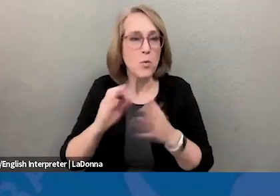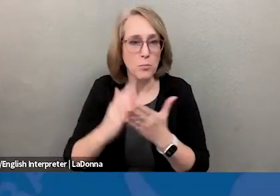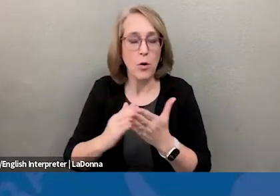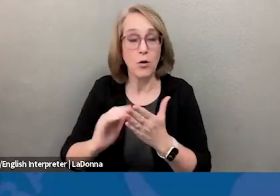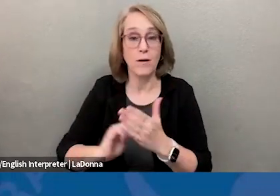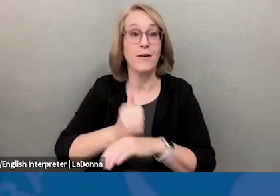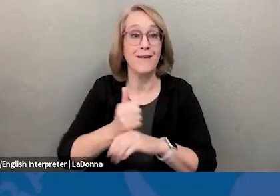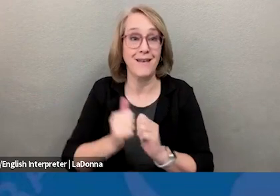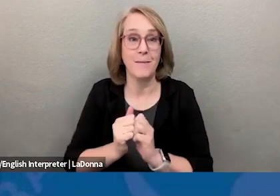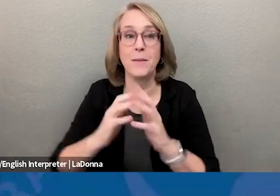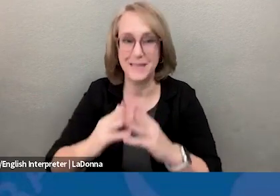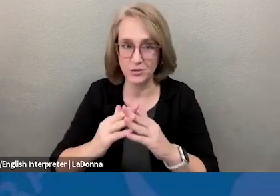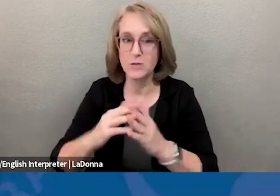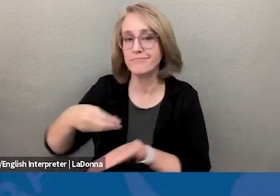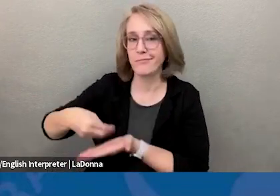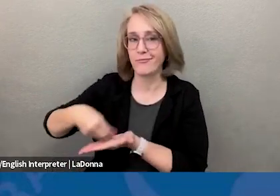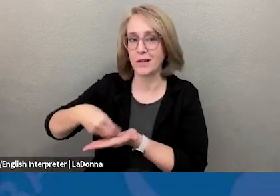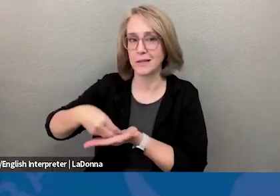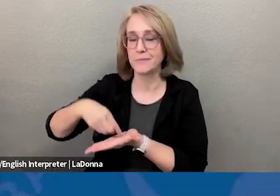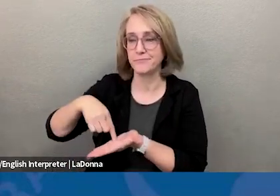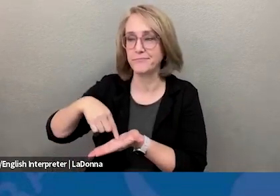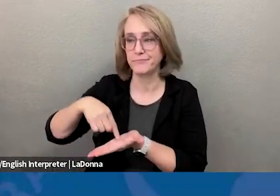implementing the strategy is